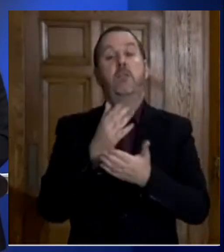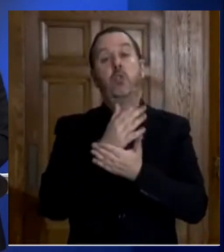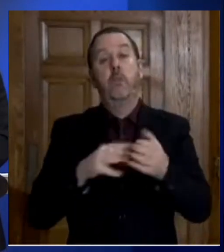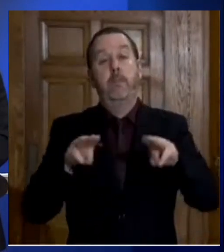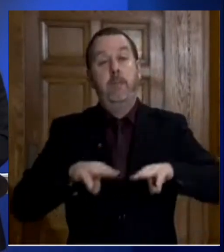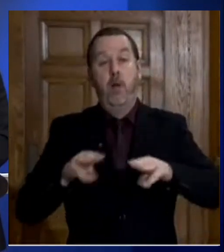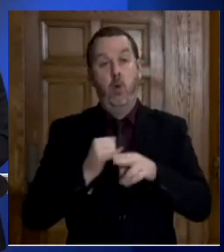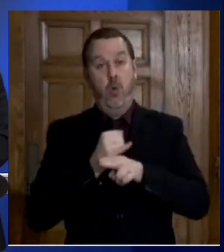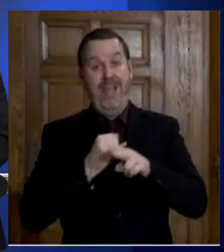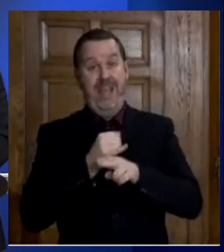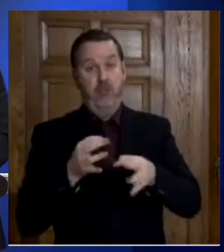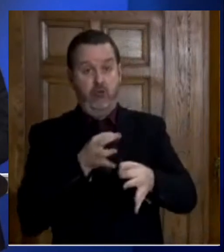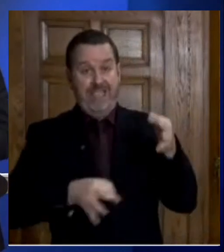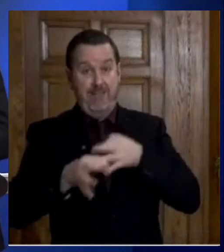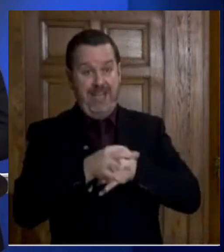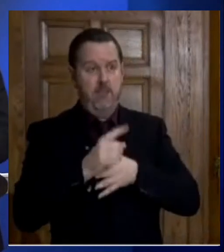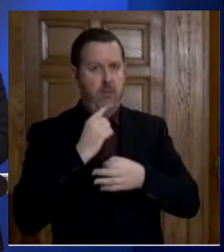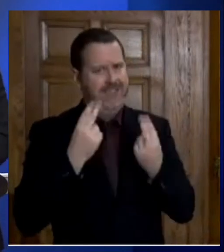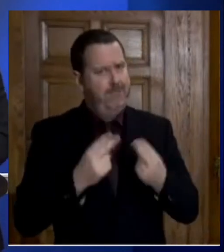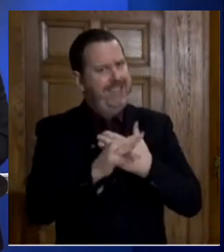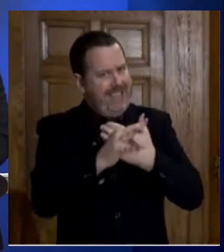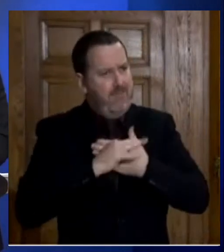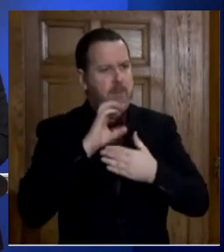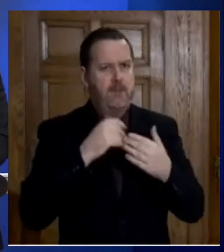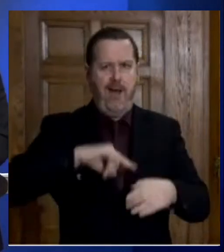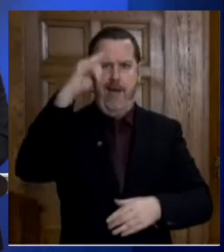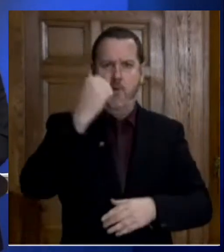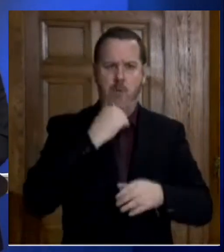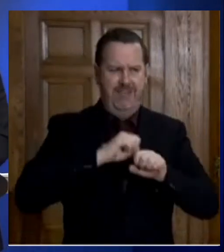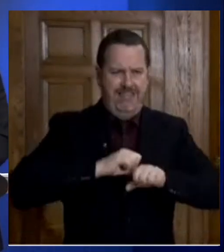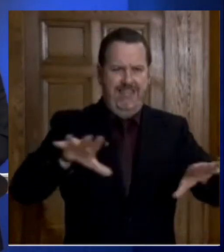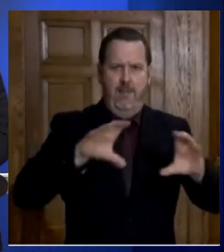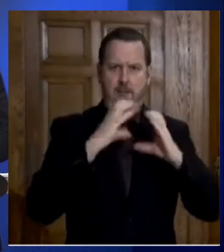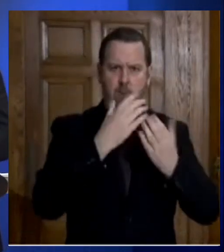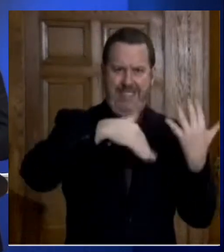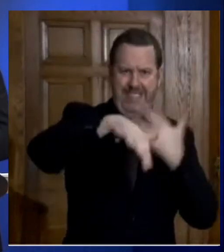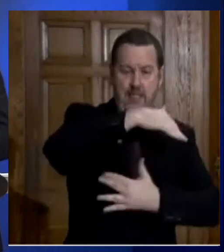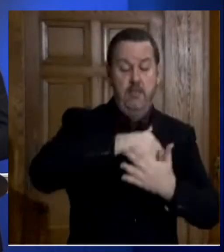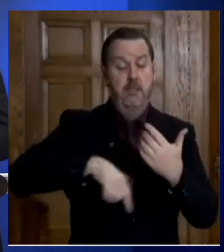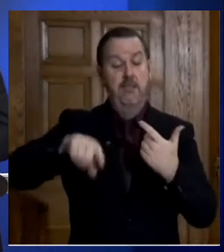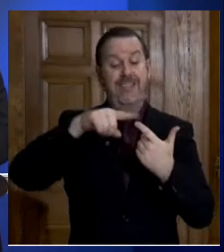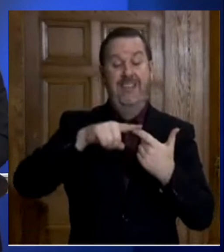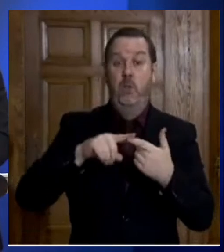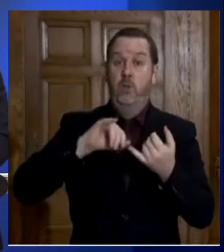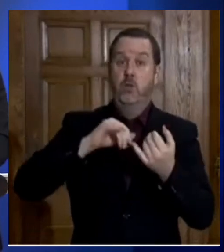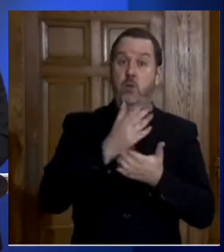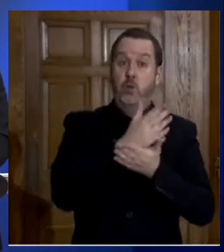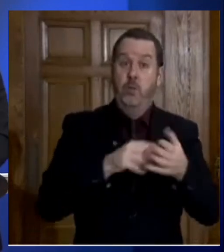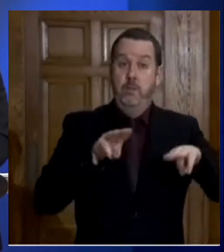high levels of community transmission, and also the need to prioritise access to surgery for those with life-limiting